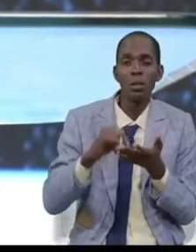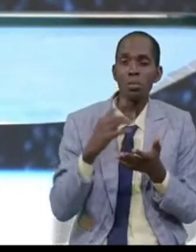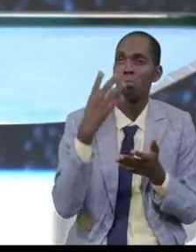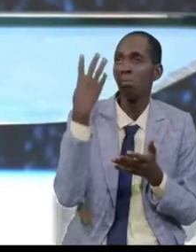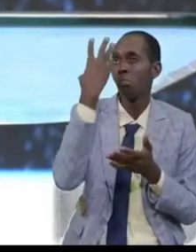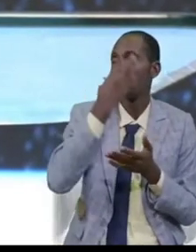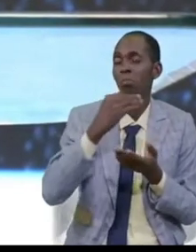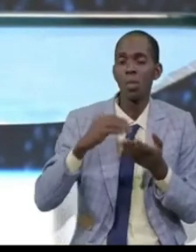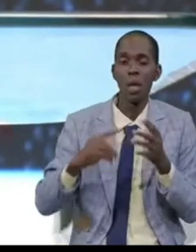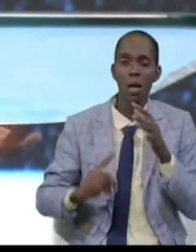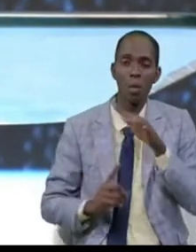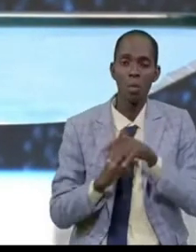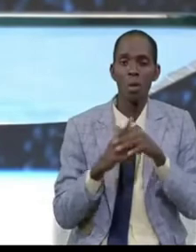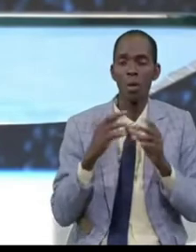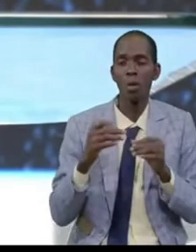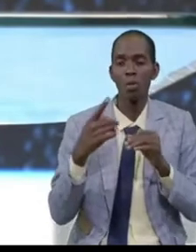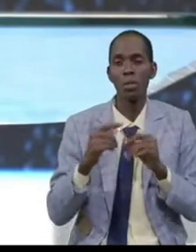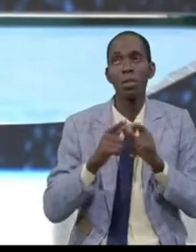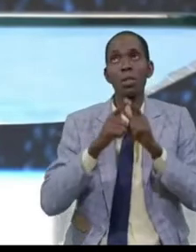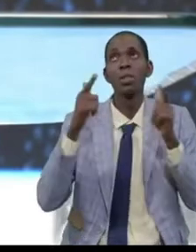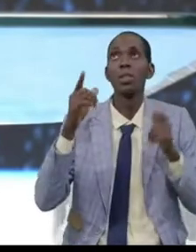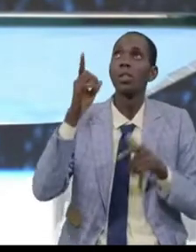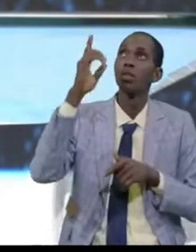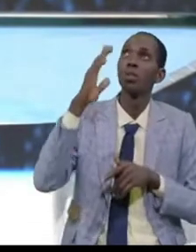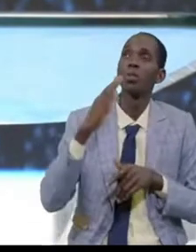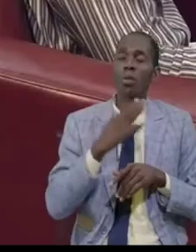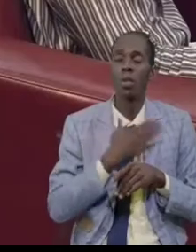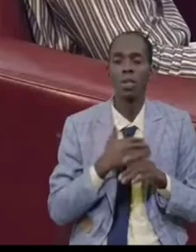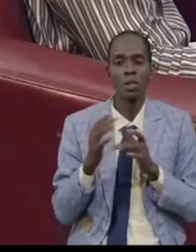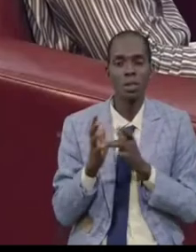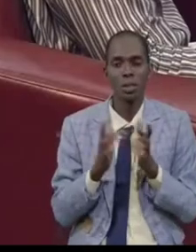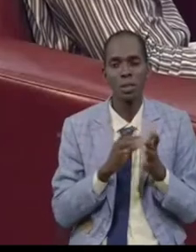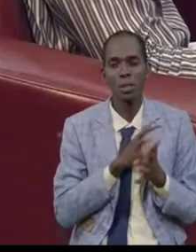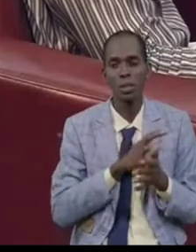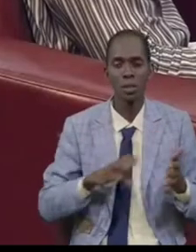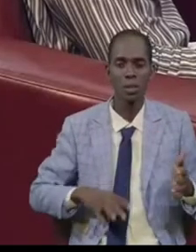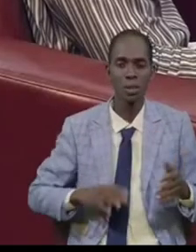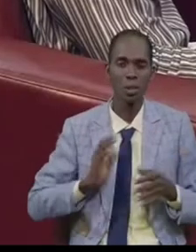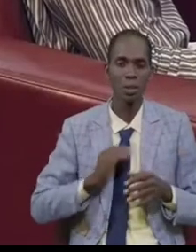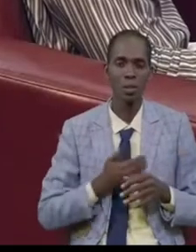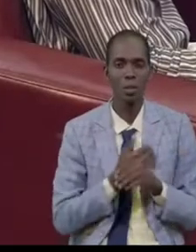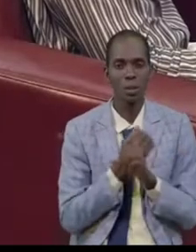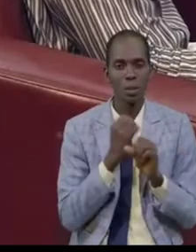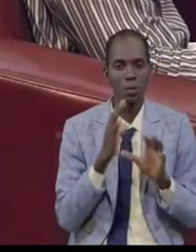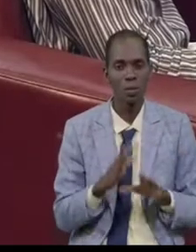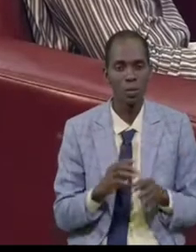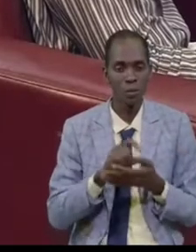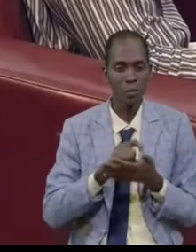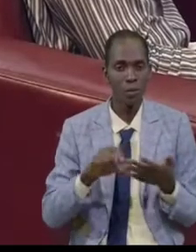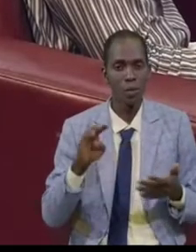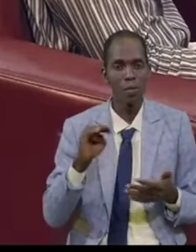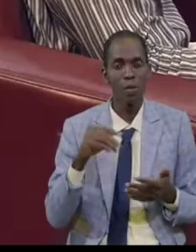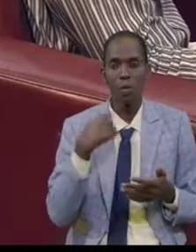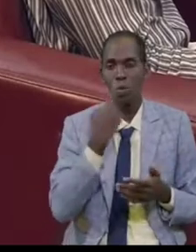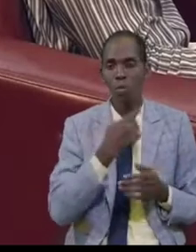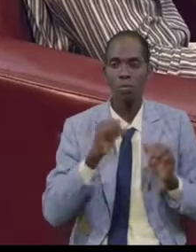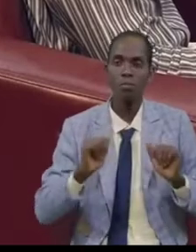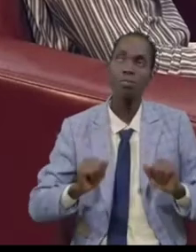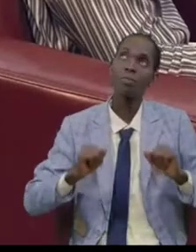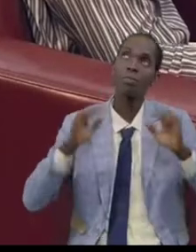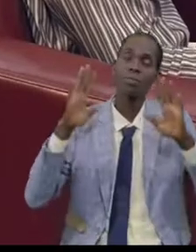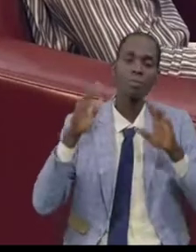of the great God and our Savior Jesus Christ, verse 14, who gave himself for